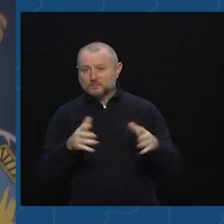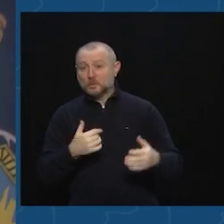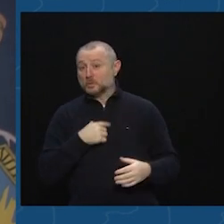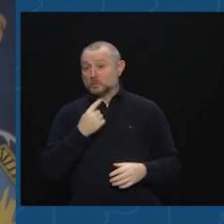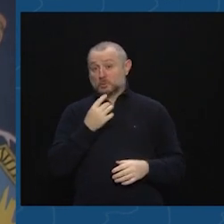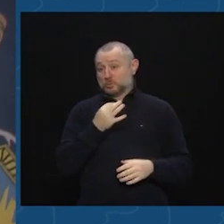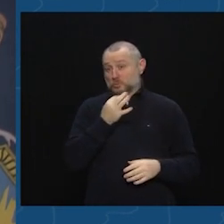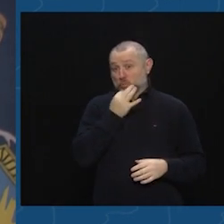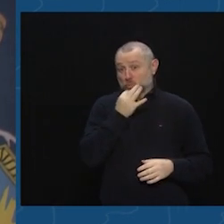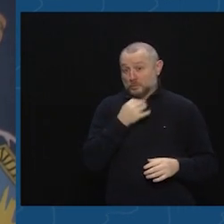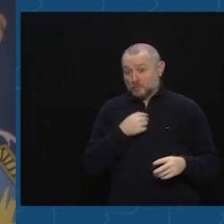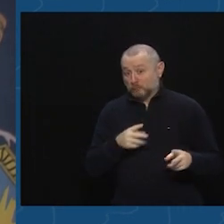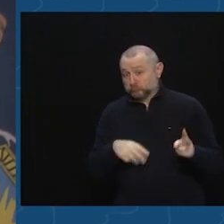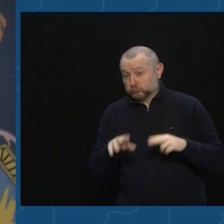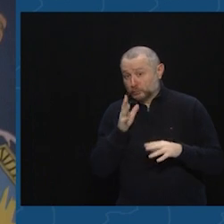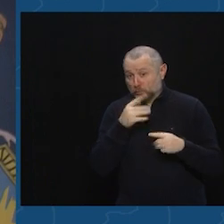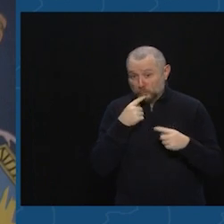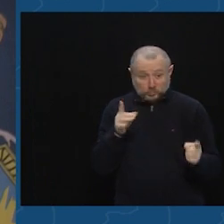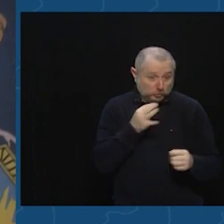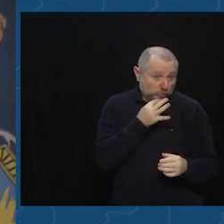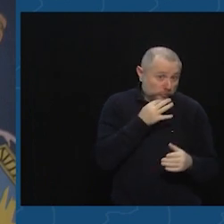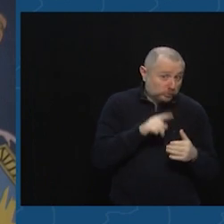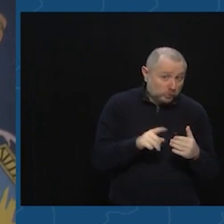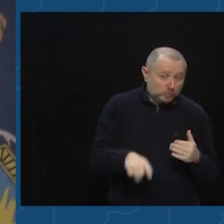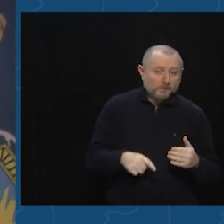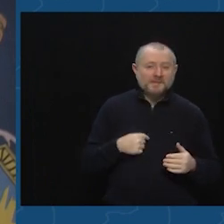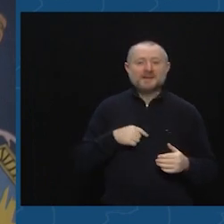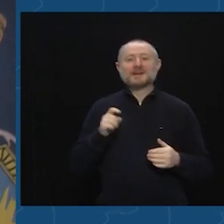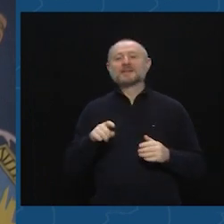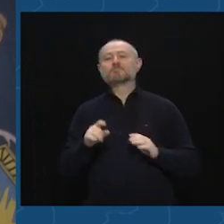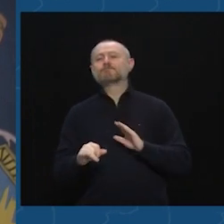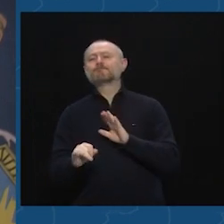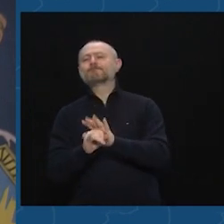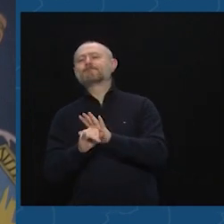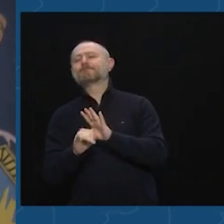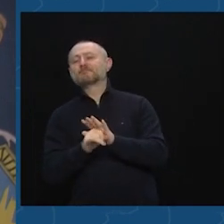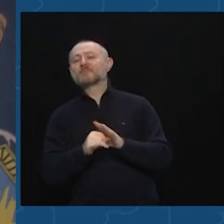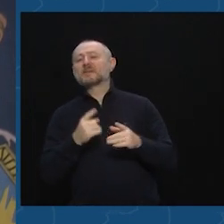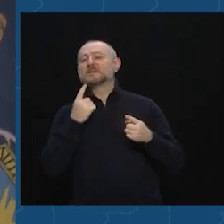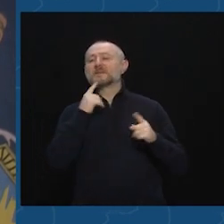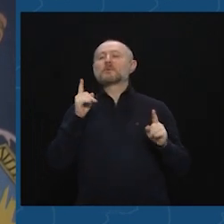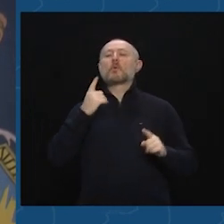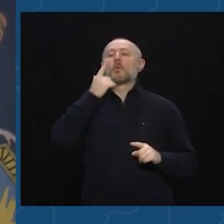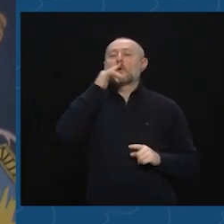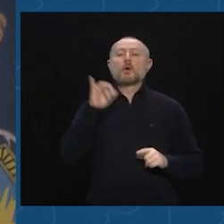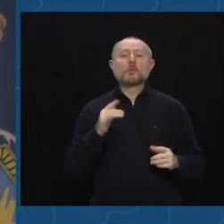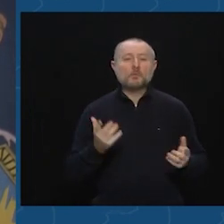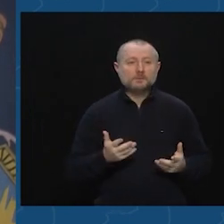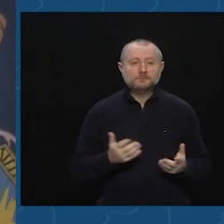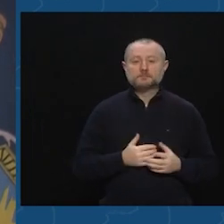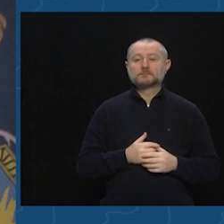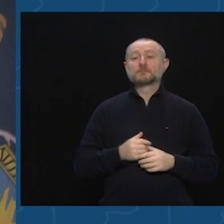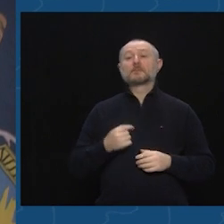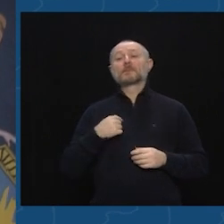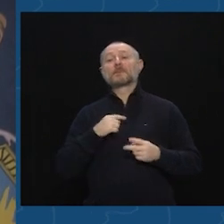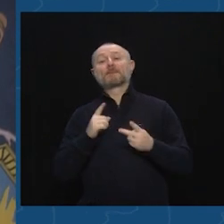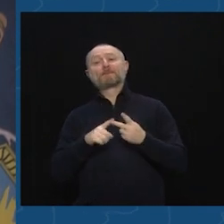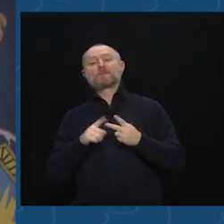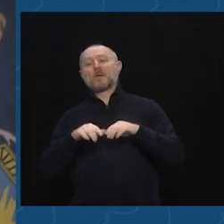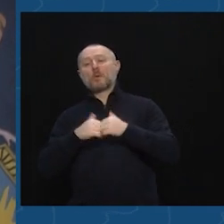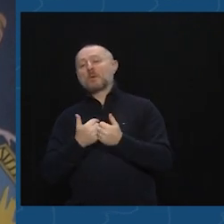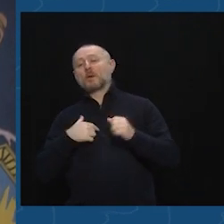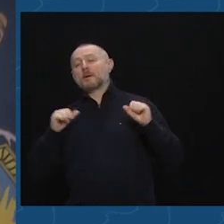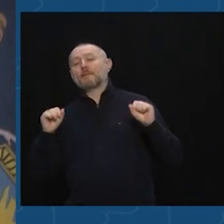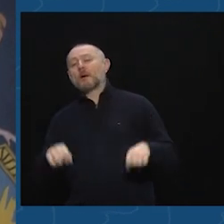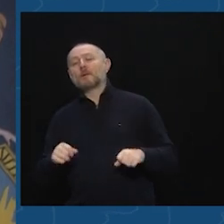what success looks like. How will they know that this has been a successful endeavor so we can replicate this elsewhere? But there's